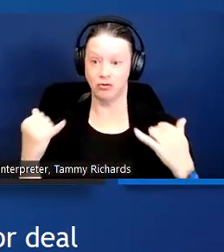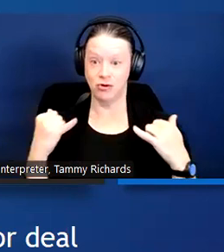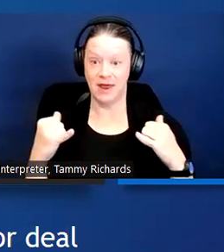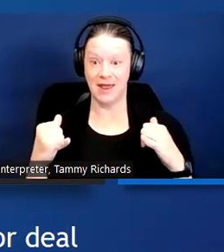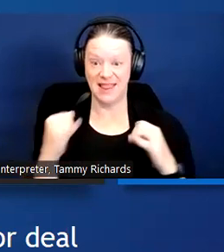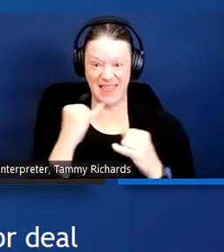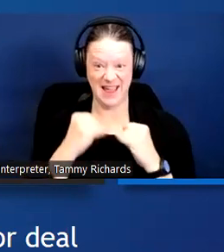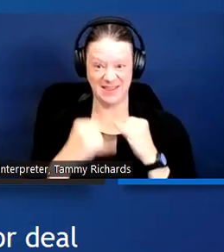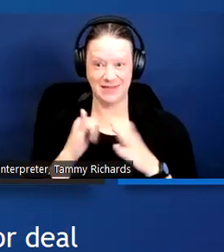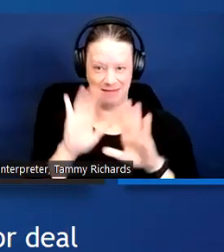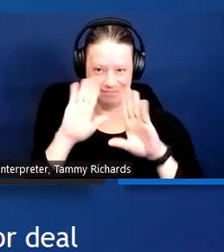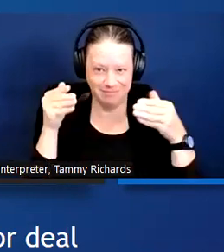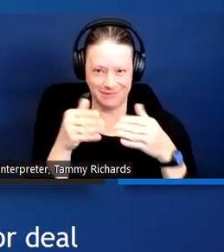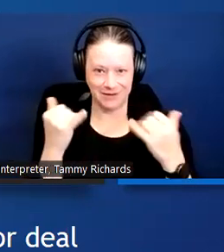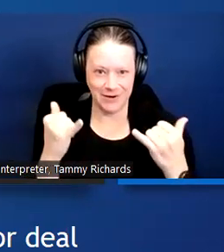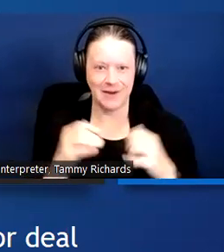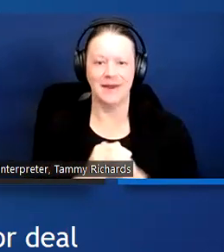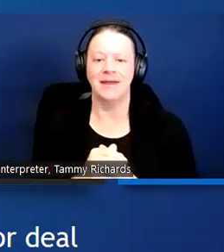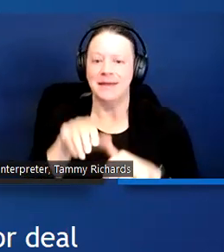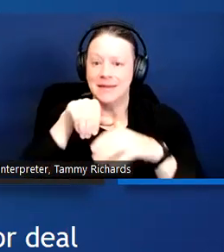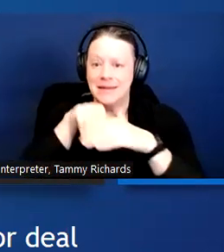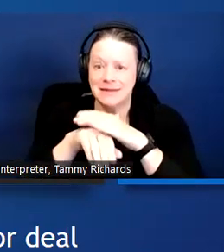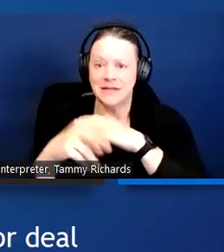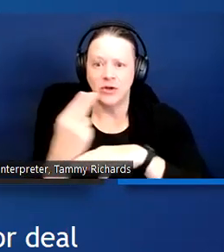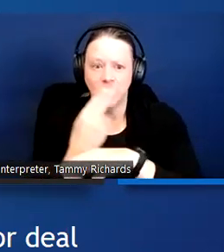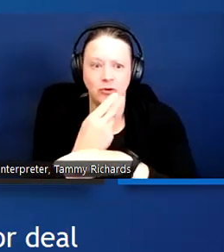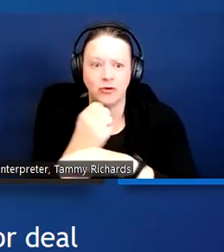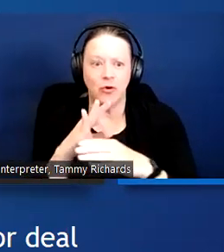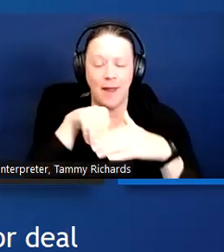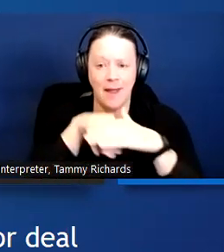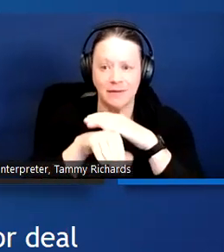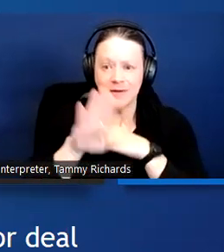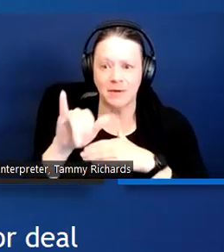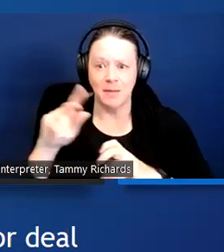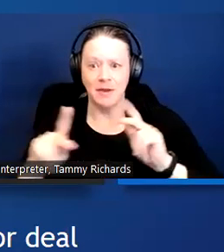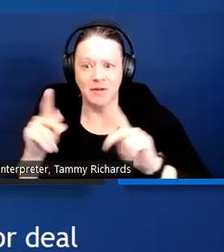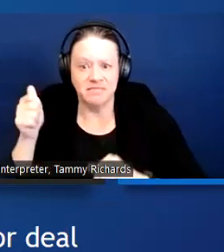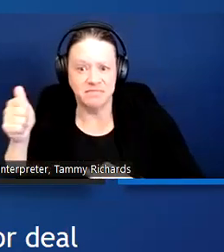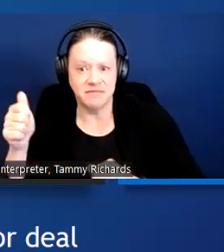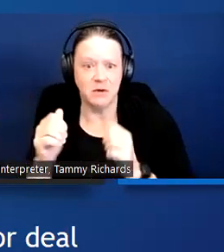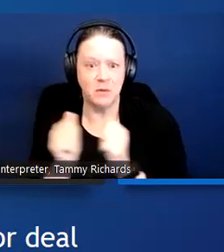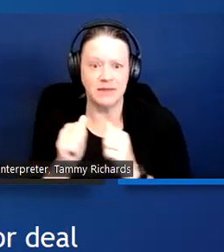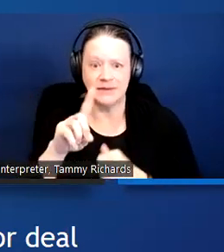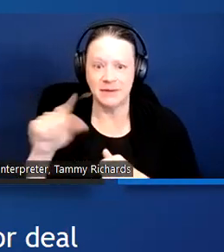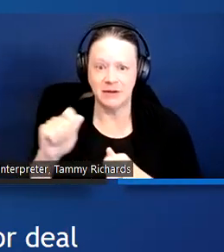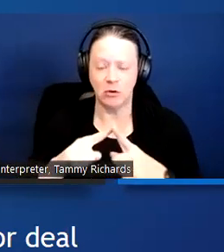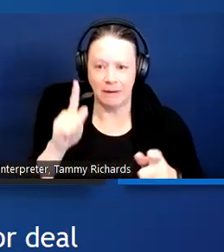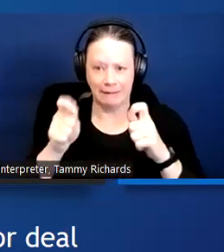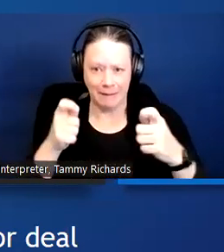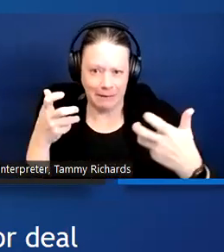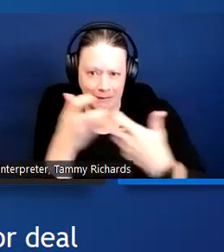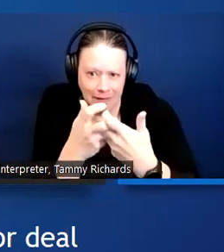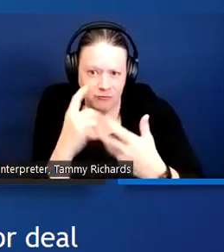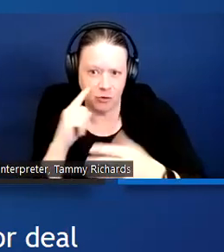is easily used or accessed by people with disabilities or adapted for use by people with disabilities. This